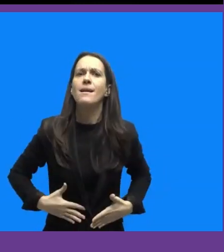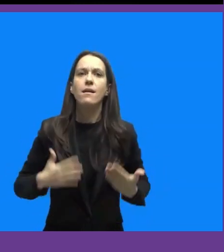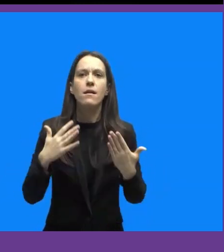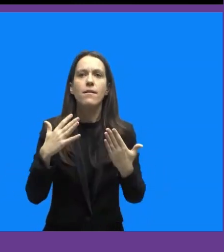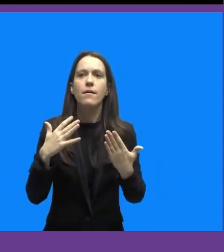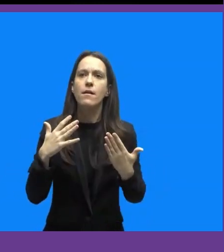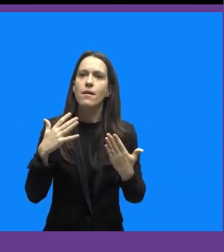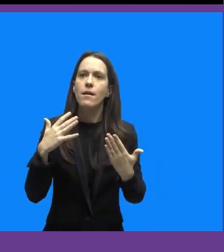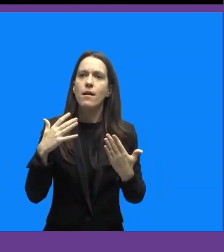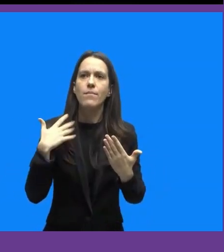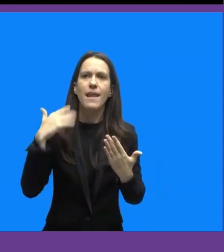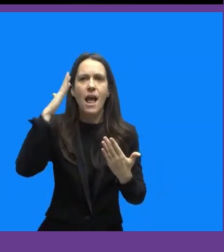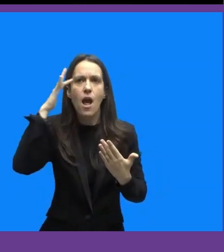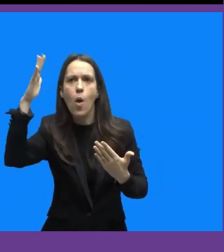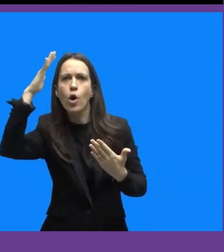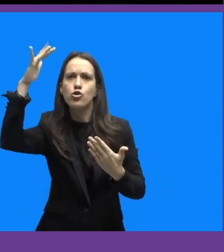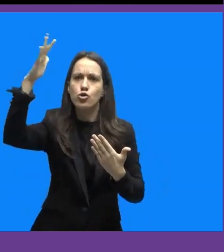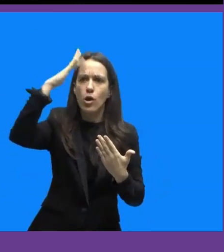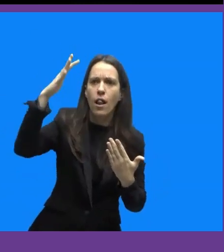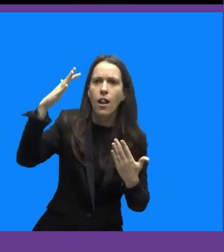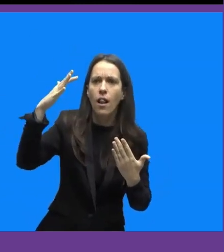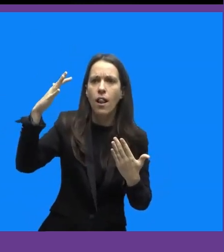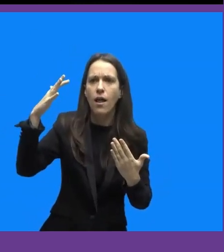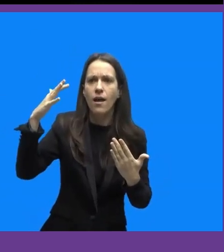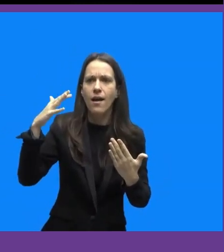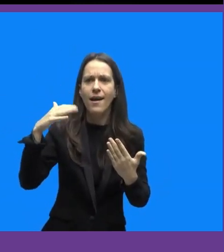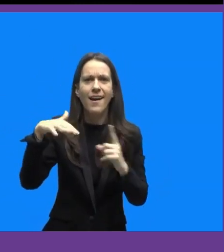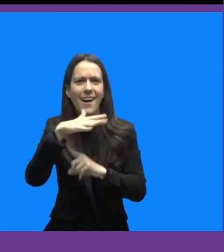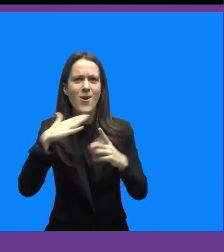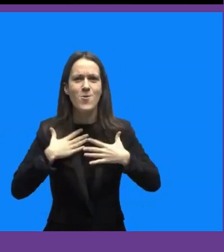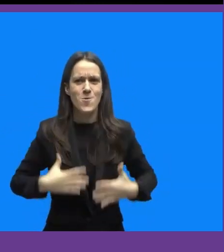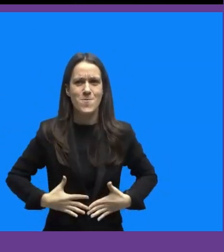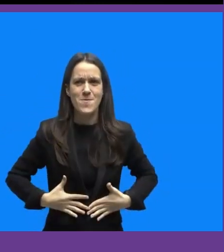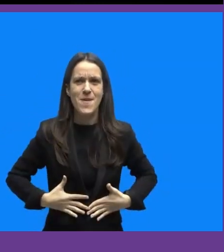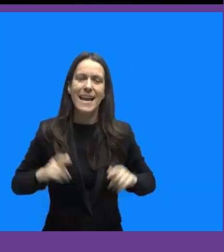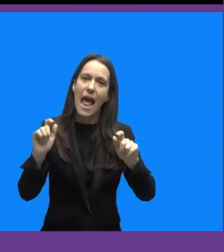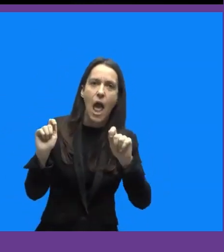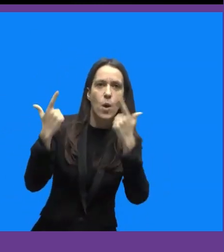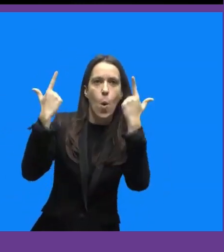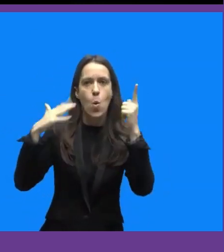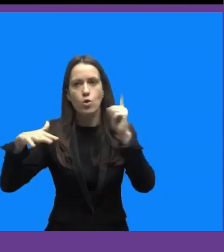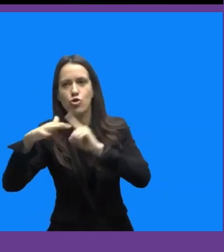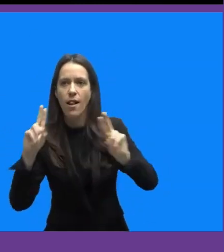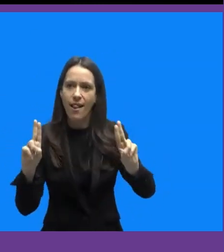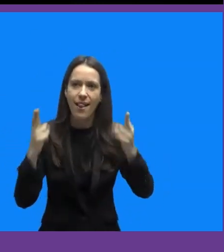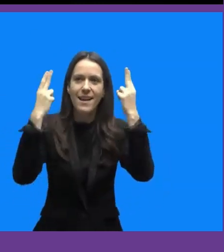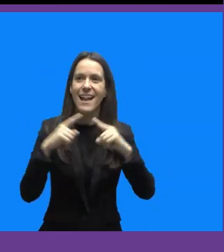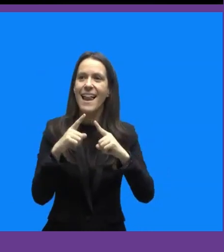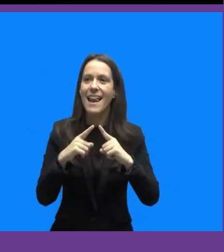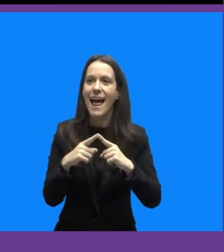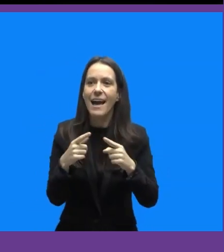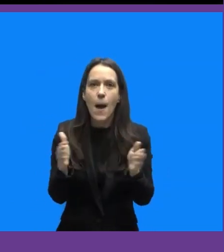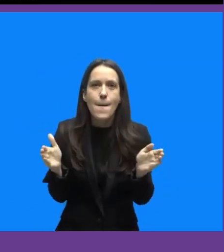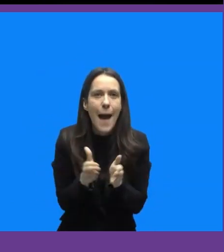framework. Famous professor who developed this framework. We have all heard of the macro, meso, micro. So at